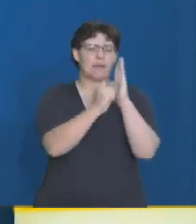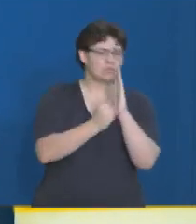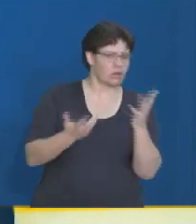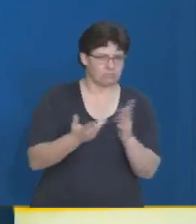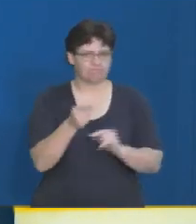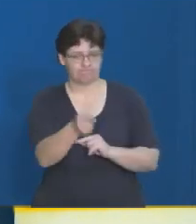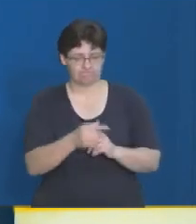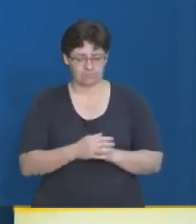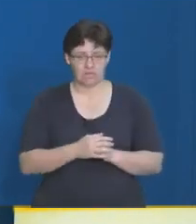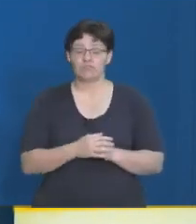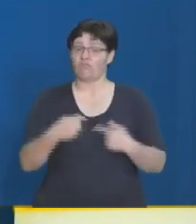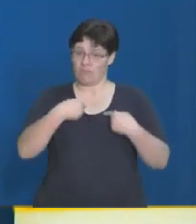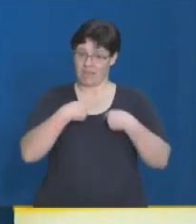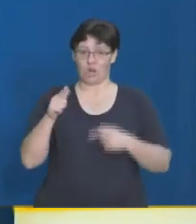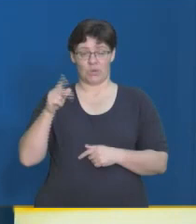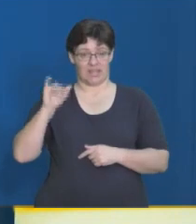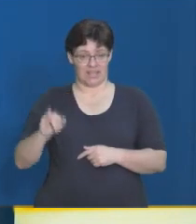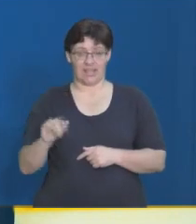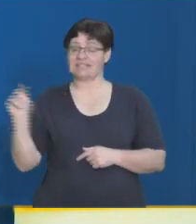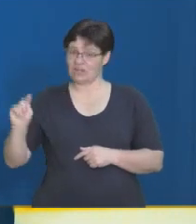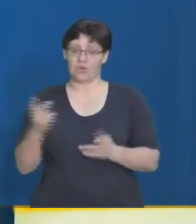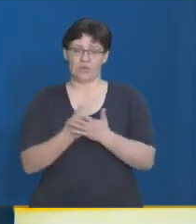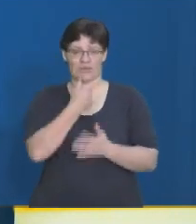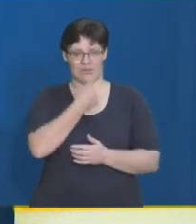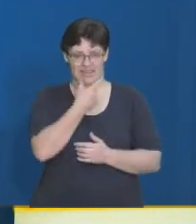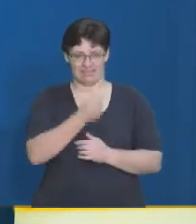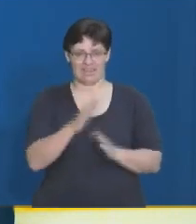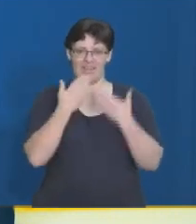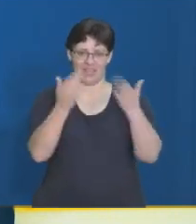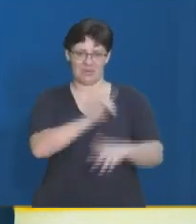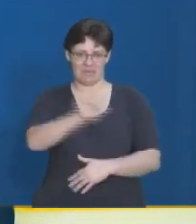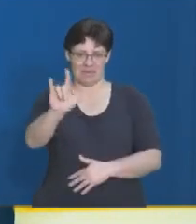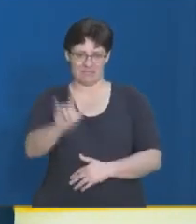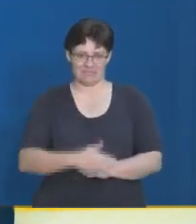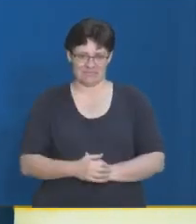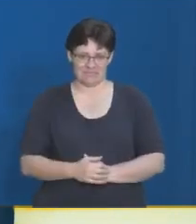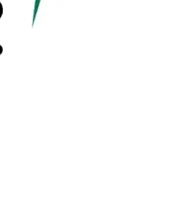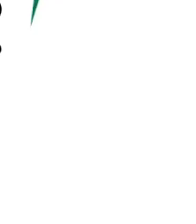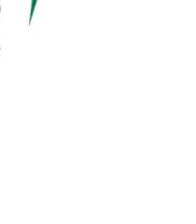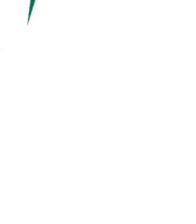be playing. Well then, from me, Luni, Tando, and Nicolene, thank you and goodbye.